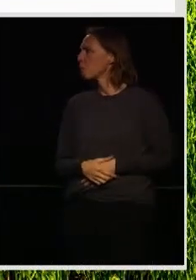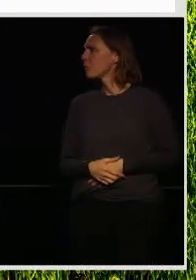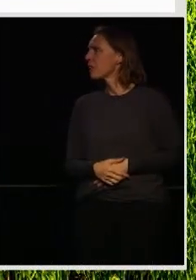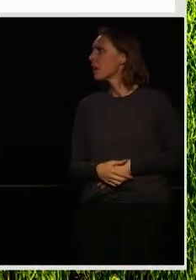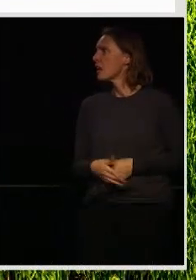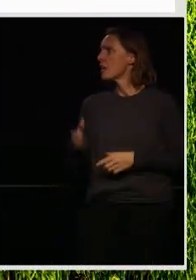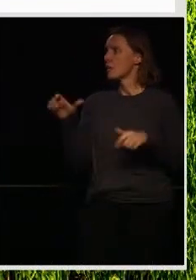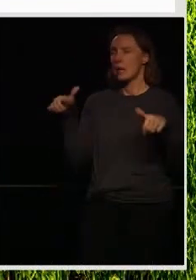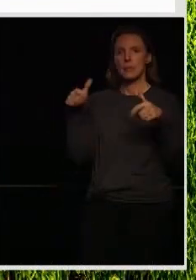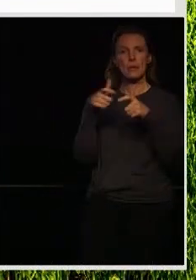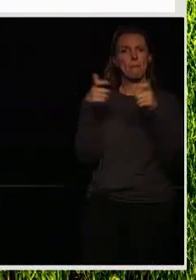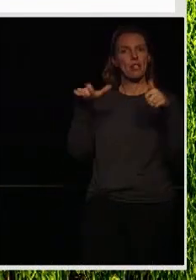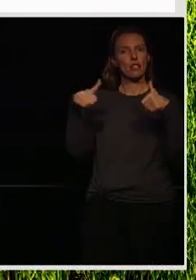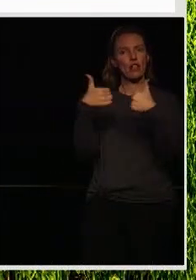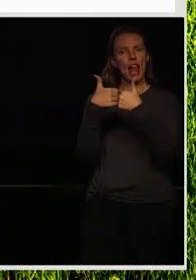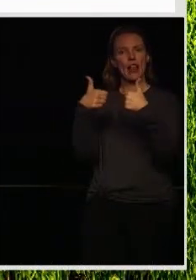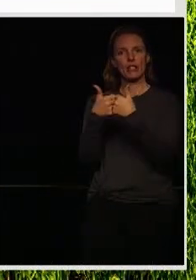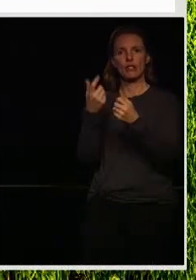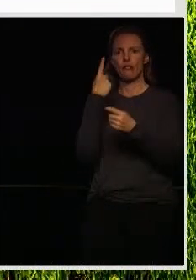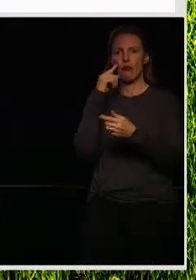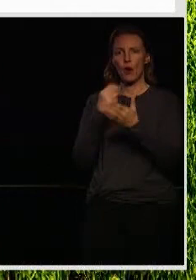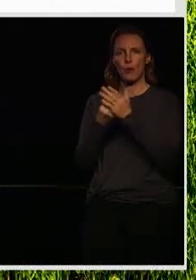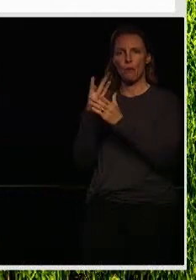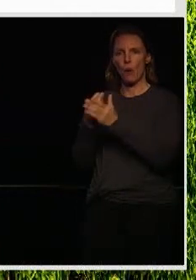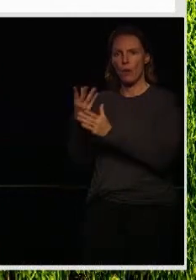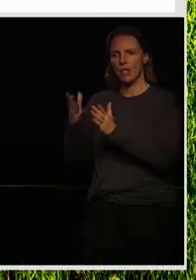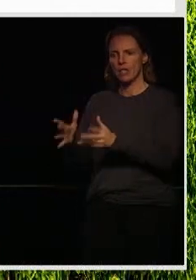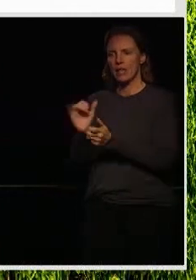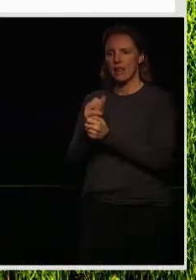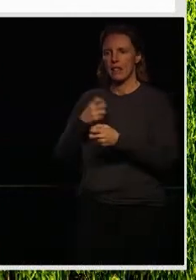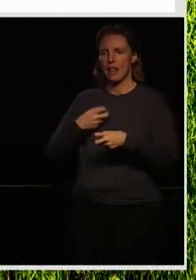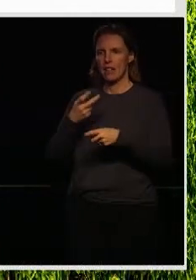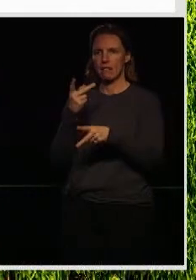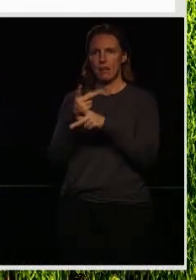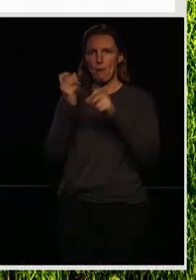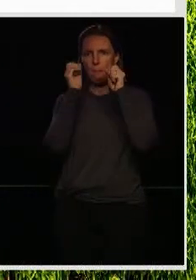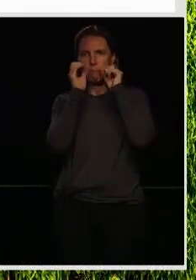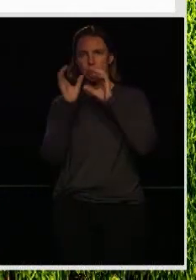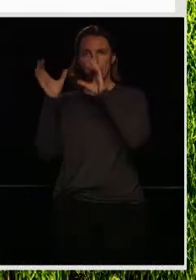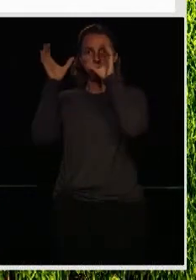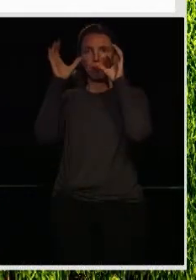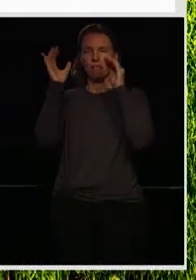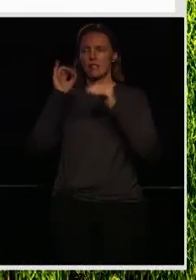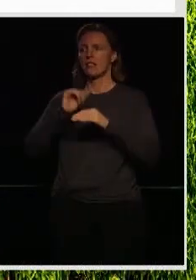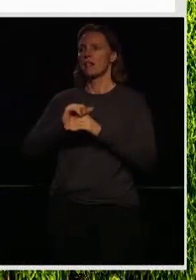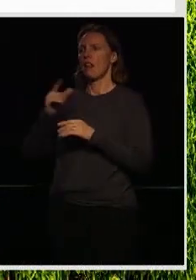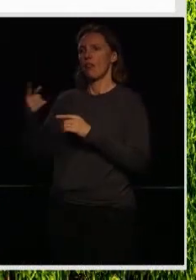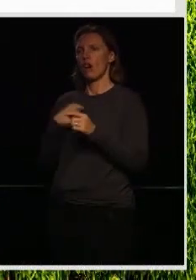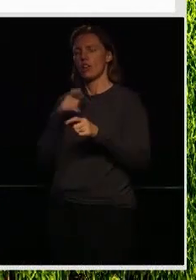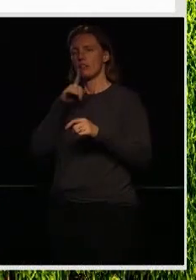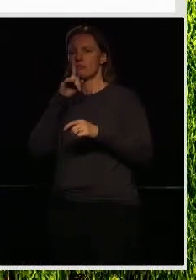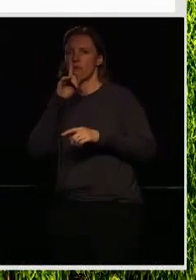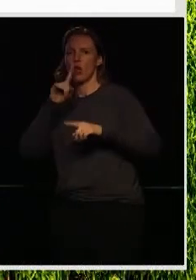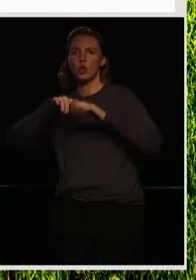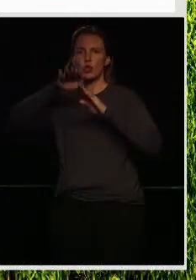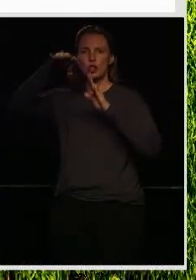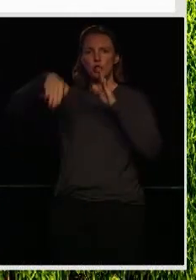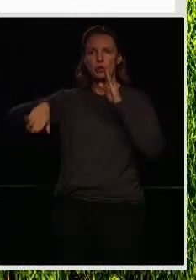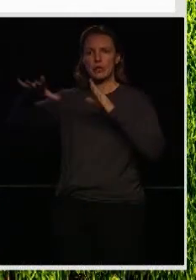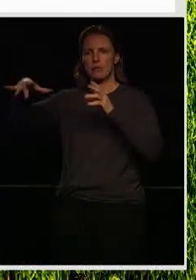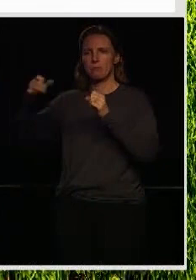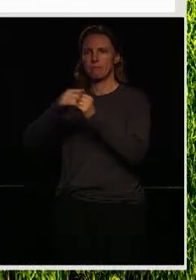So there's some big challenges for growers that keep them up at night. There are extreme effects